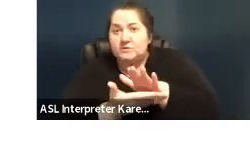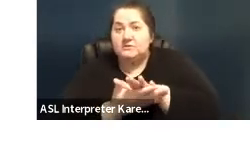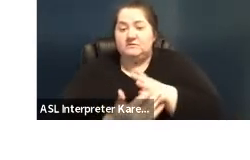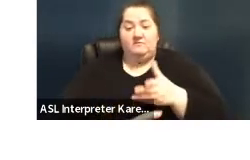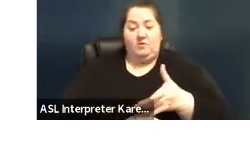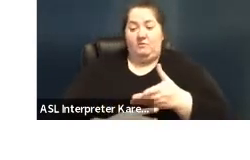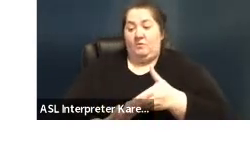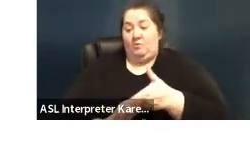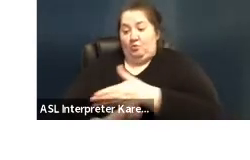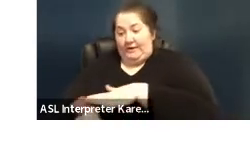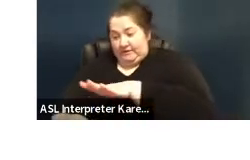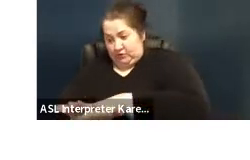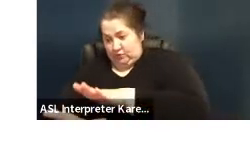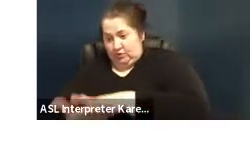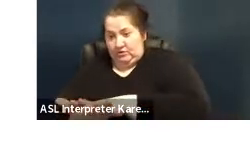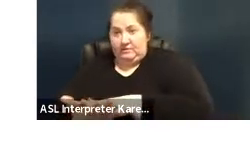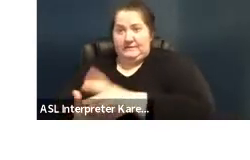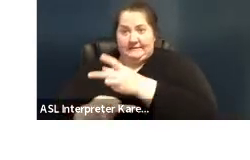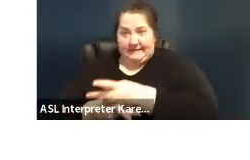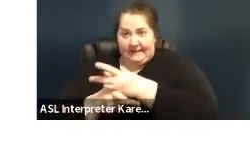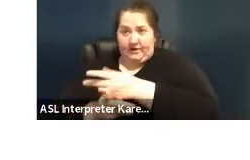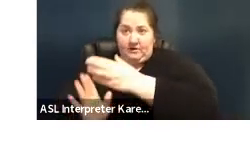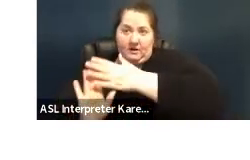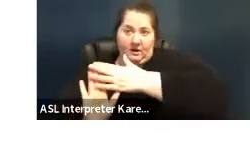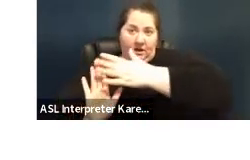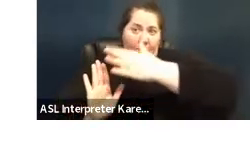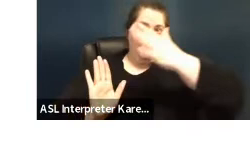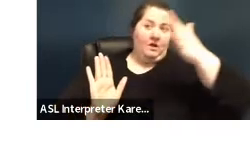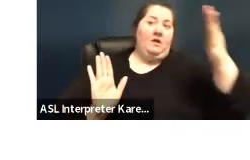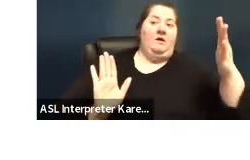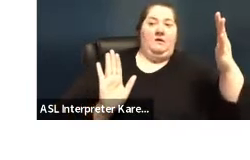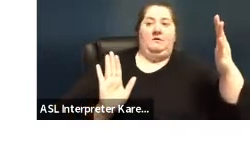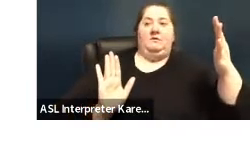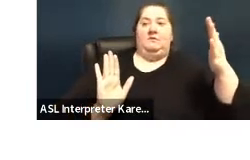preschools and daycares all the way to post-secondary